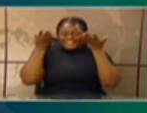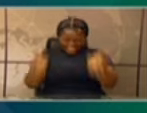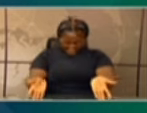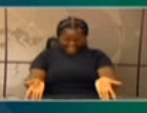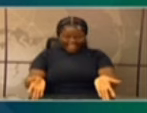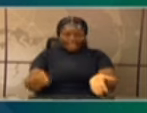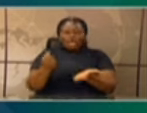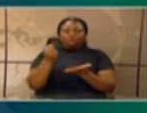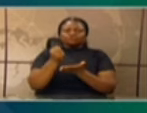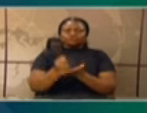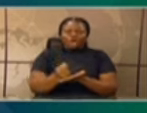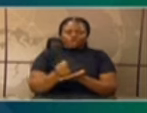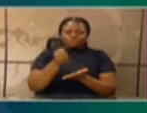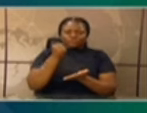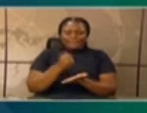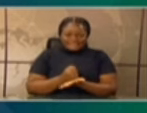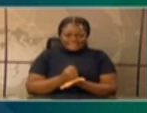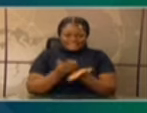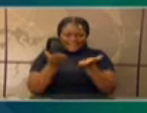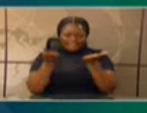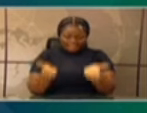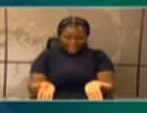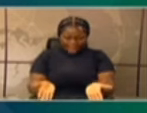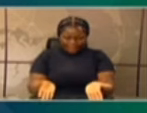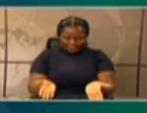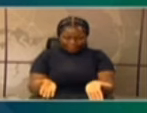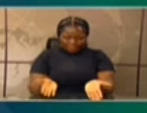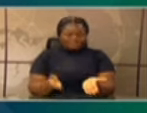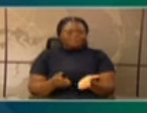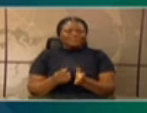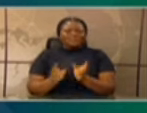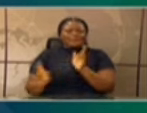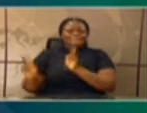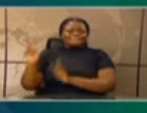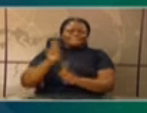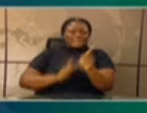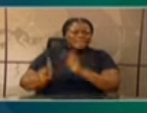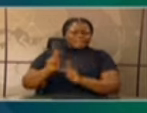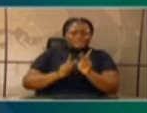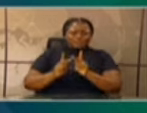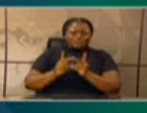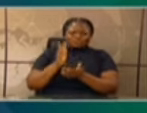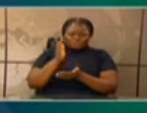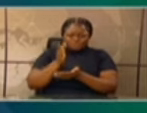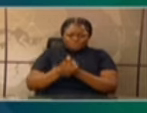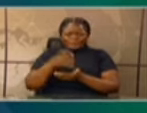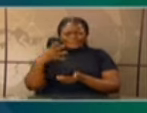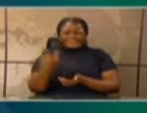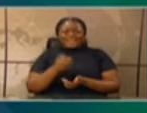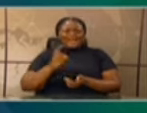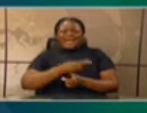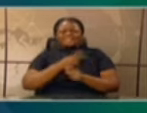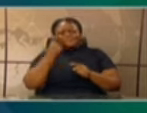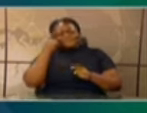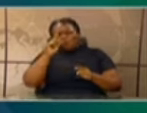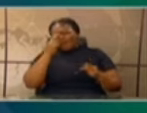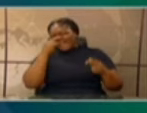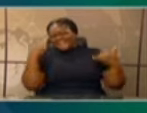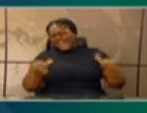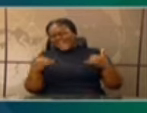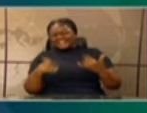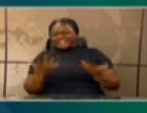Documents. You see, these guys should stop taking us for a ride. When I say these guys,